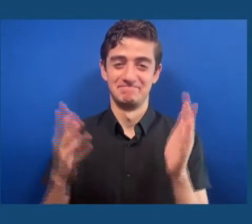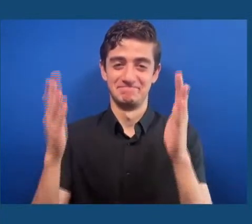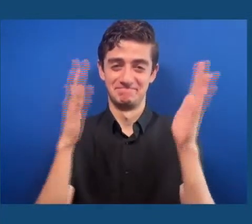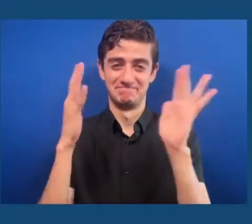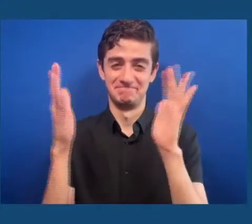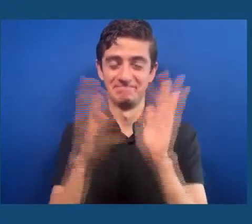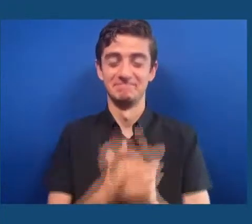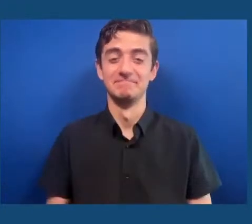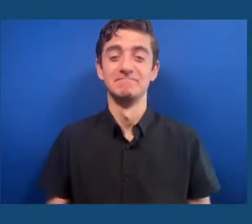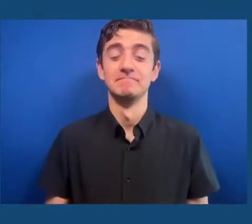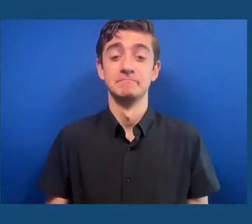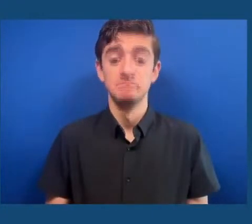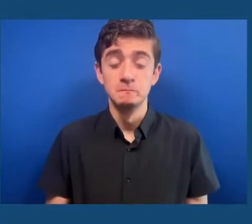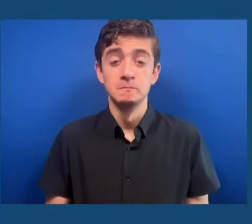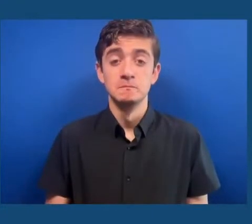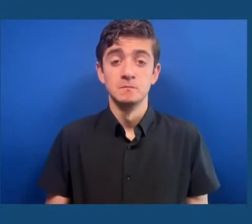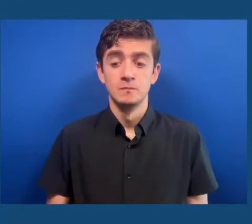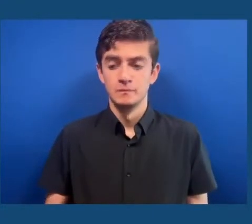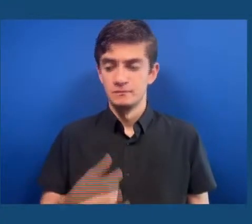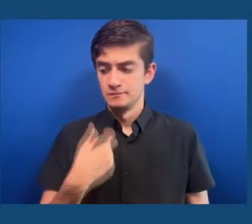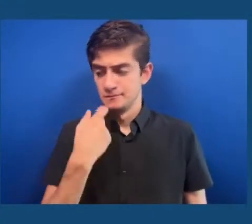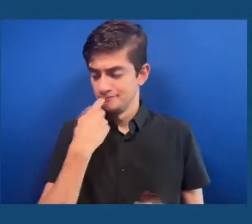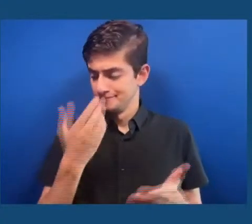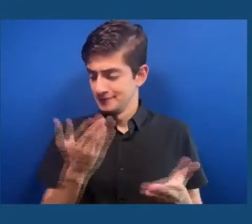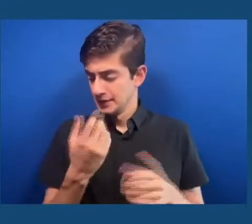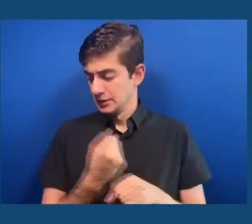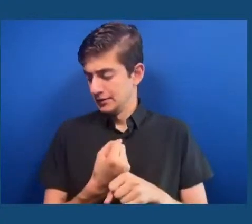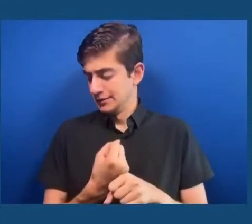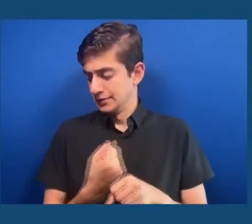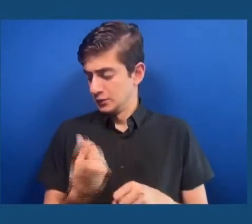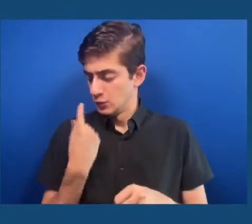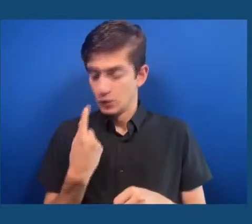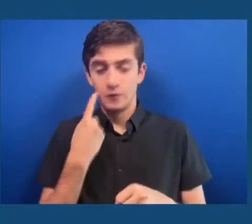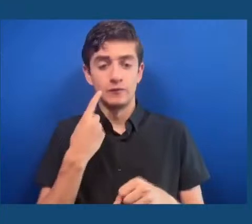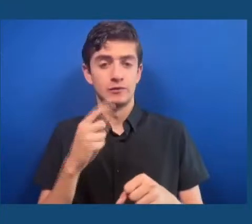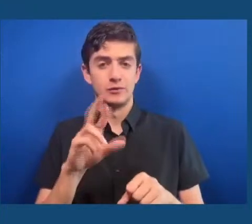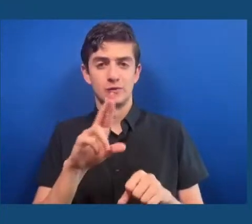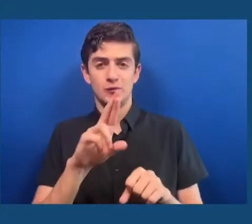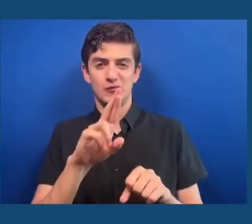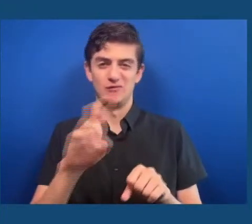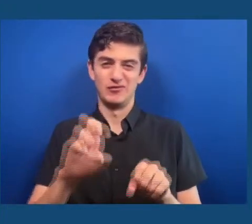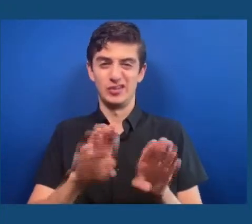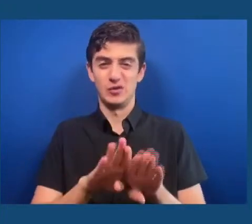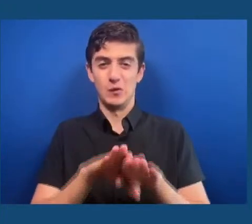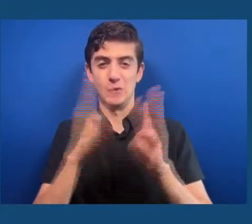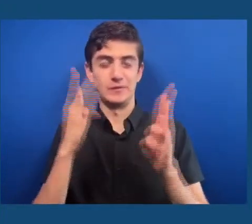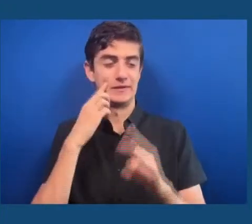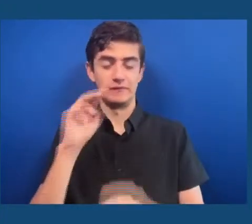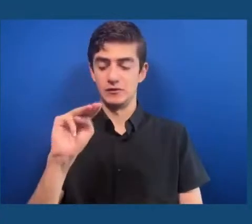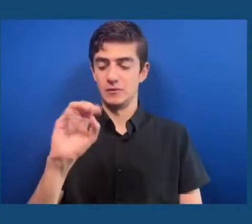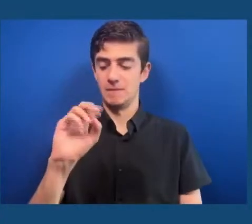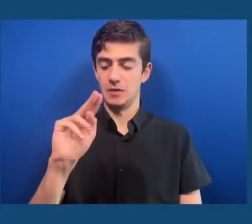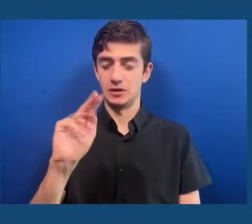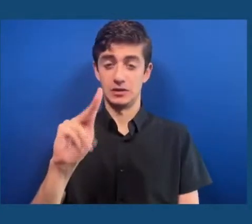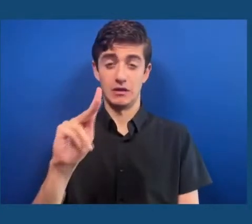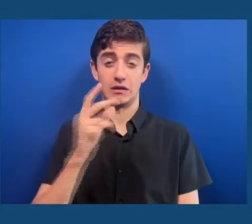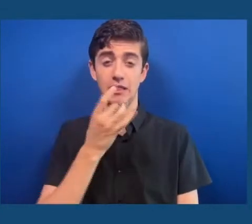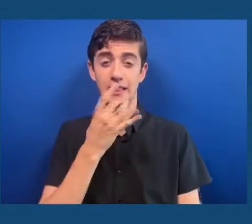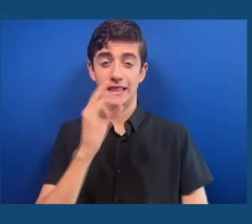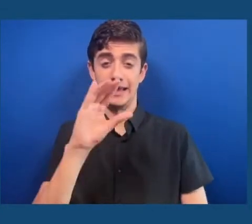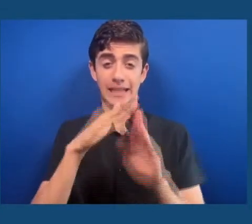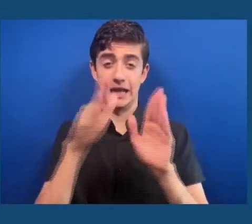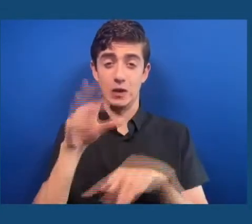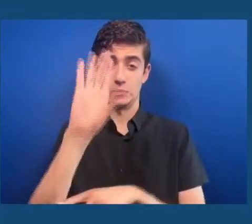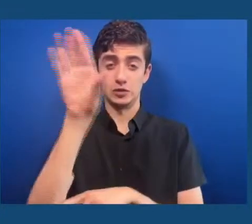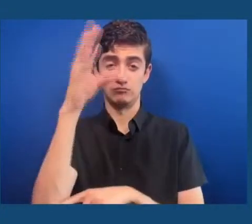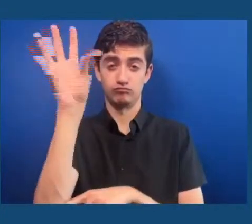I was just here a year ago at the reopening of the Montauk Lighthouse. Anybody who was there, that was a great event. And